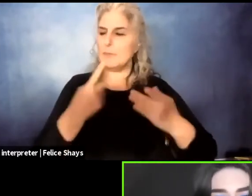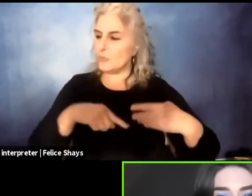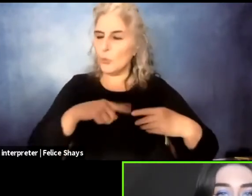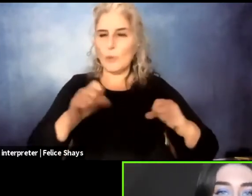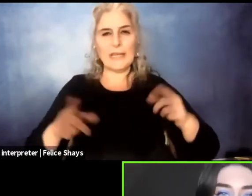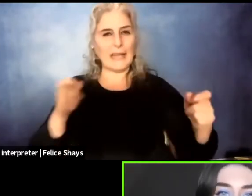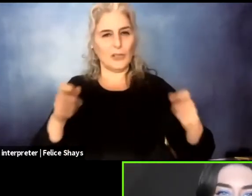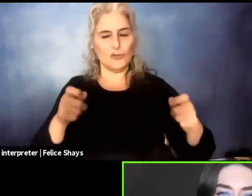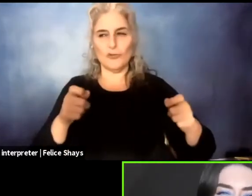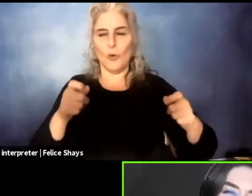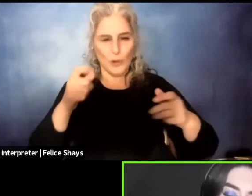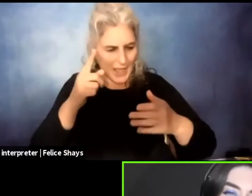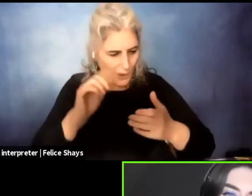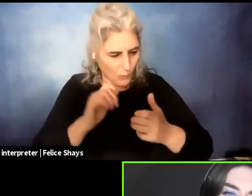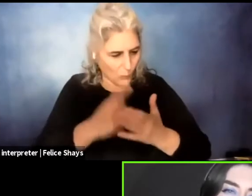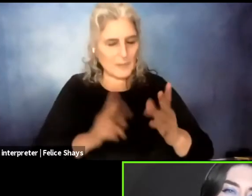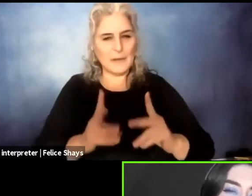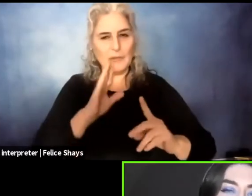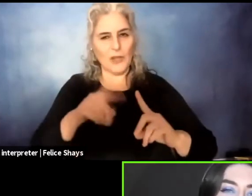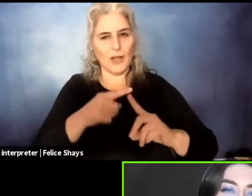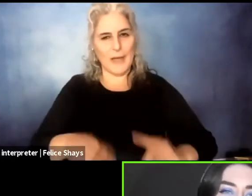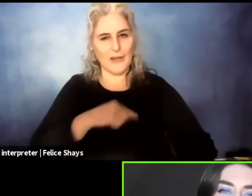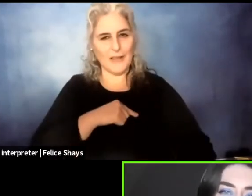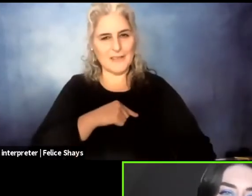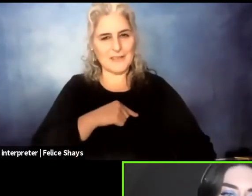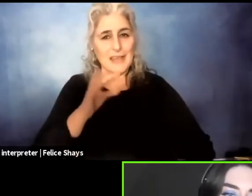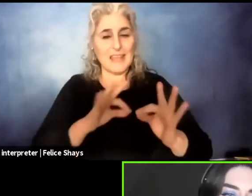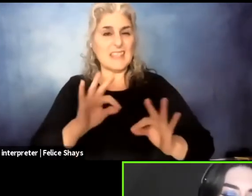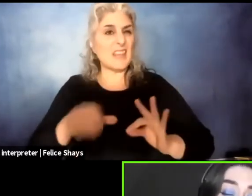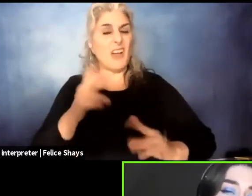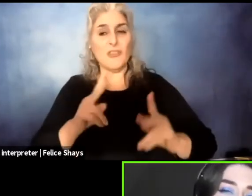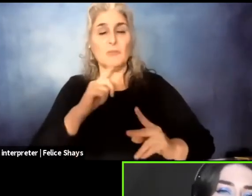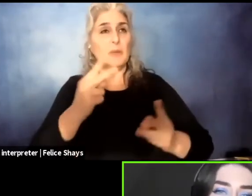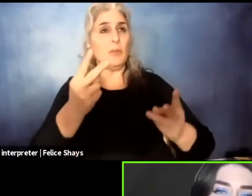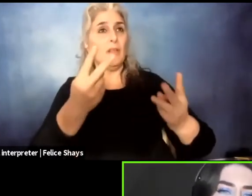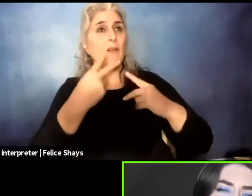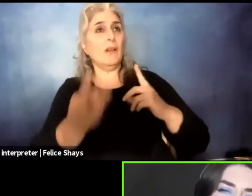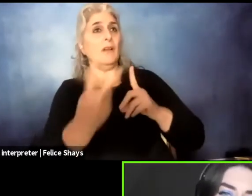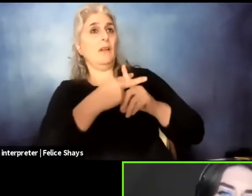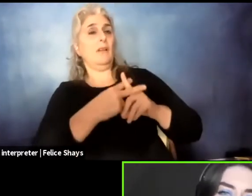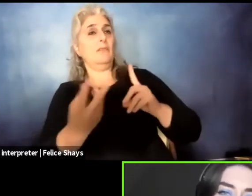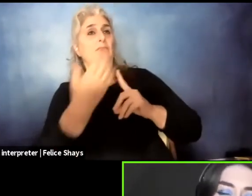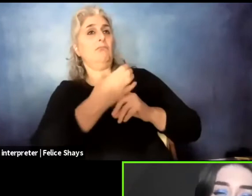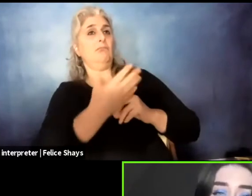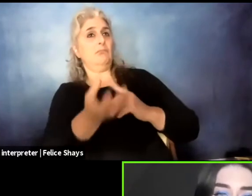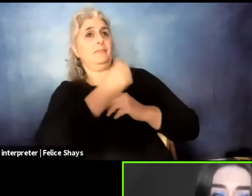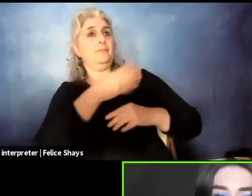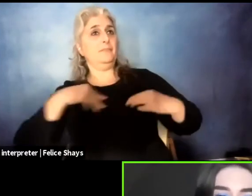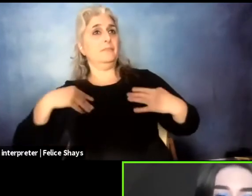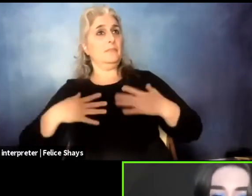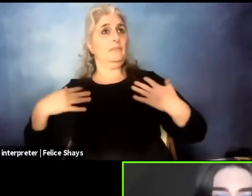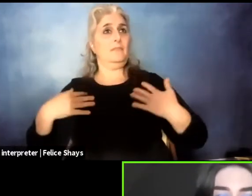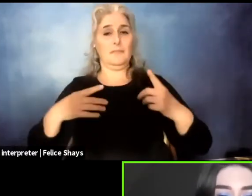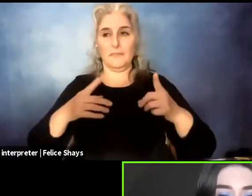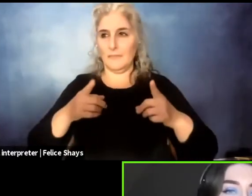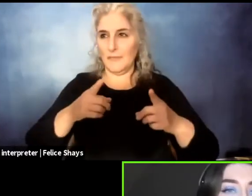really reflect what our lives are actually like, rather than having narratives imposed onto us or projected onto us by people that have never